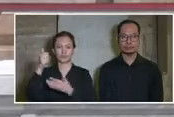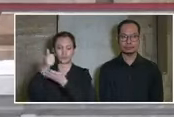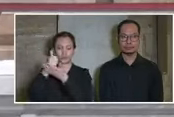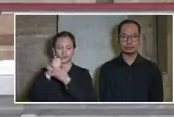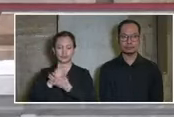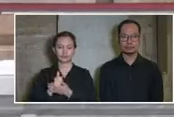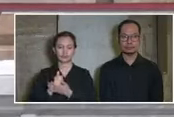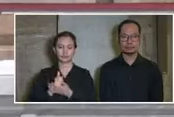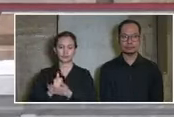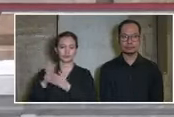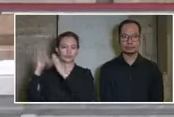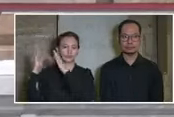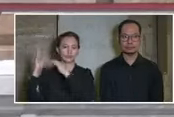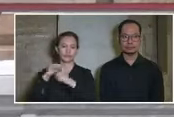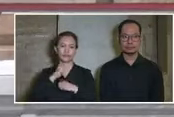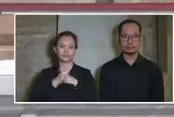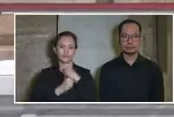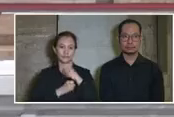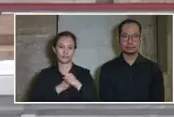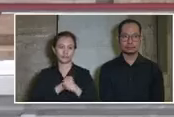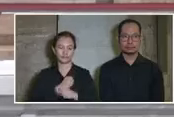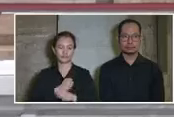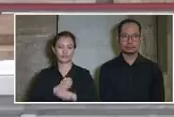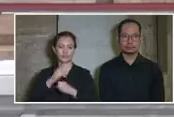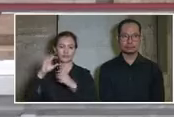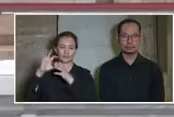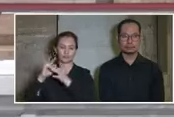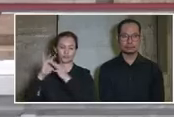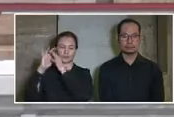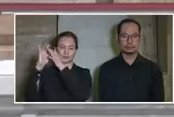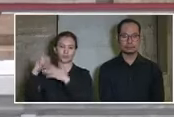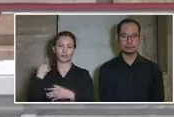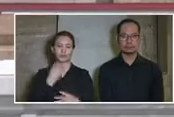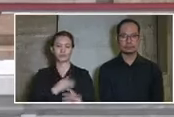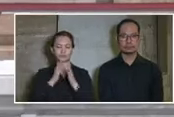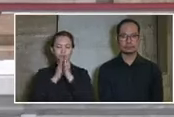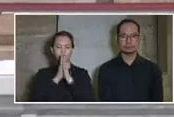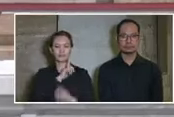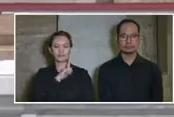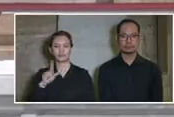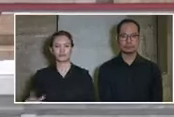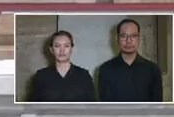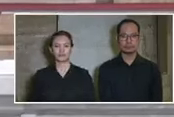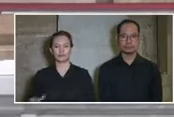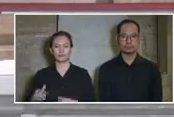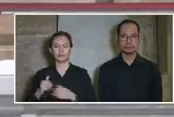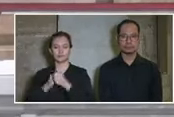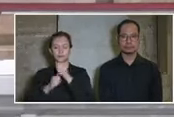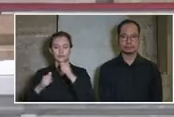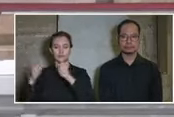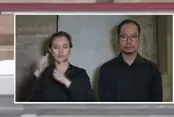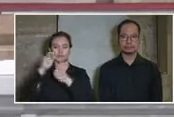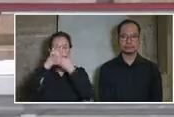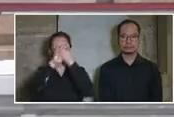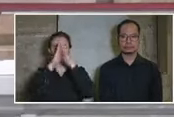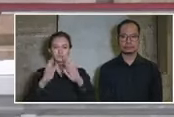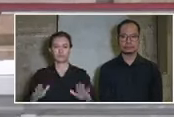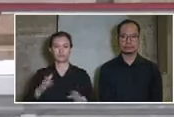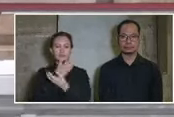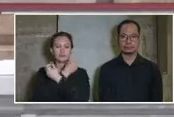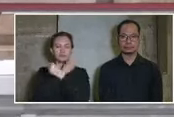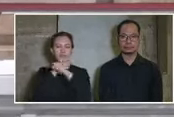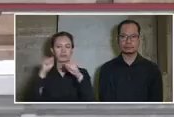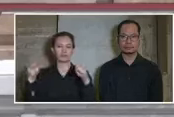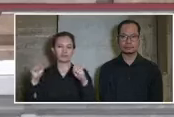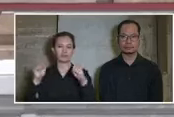this sacrifice of our reconciliation, we pray, O Lord, advance the peace and salvation of